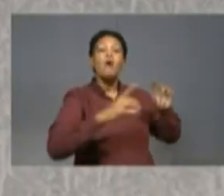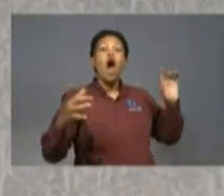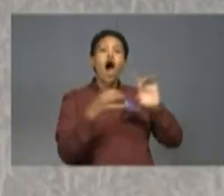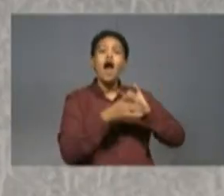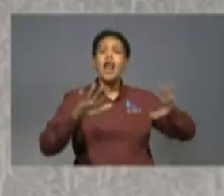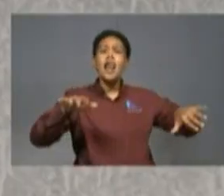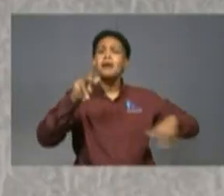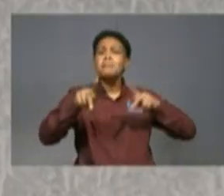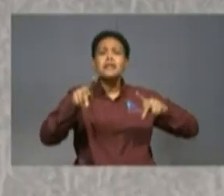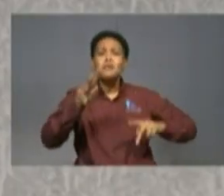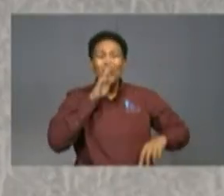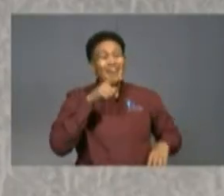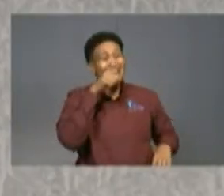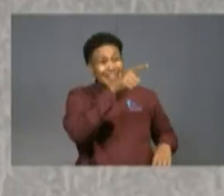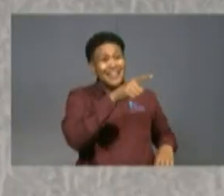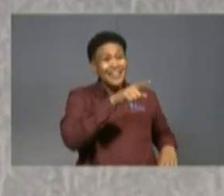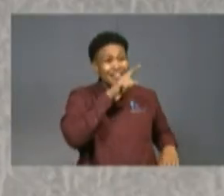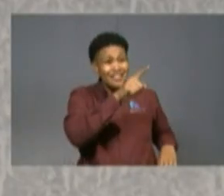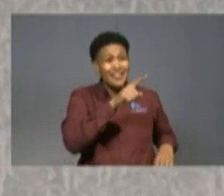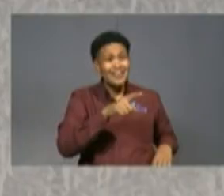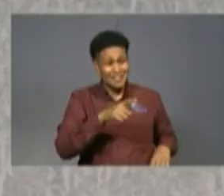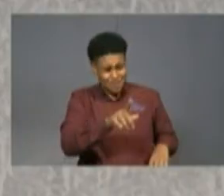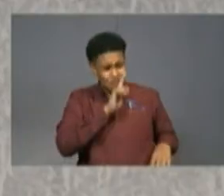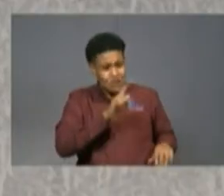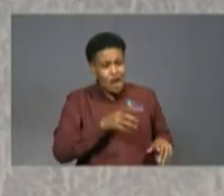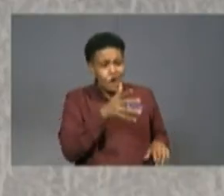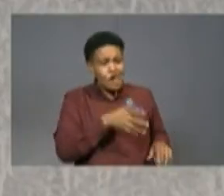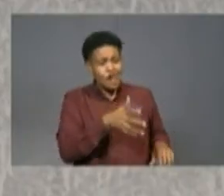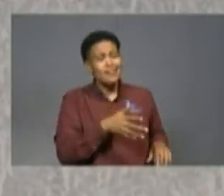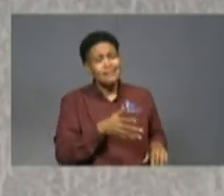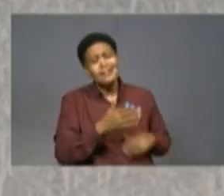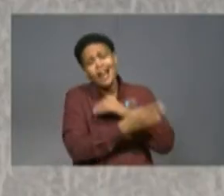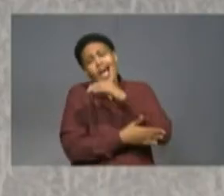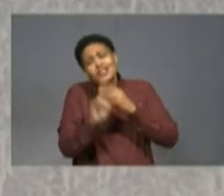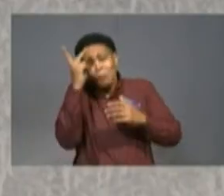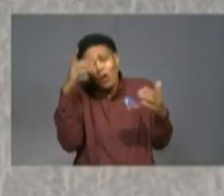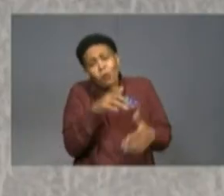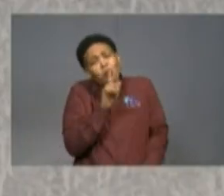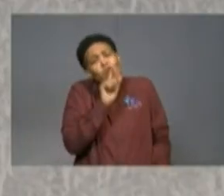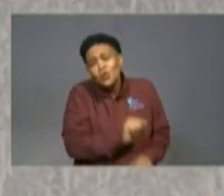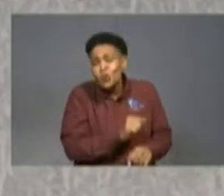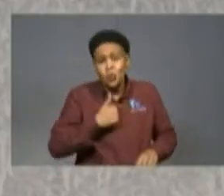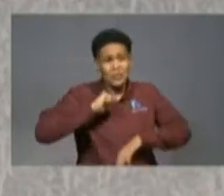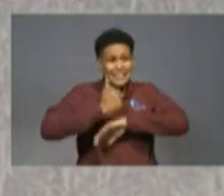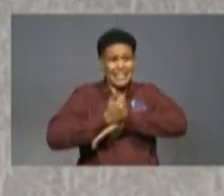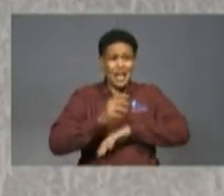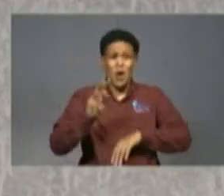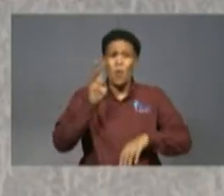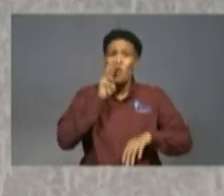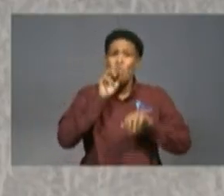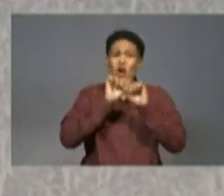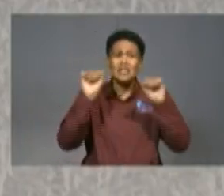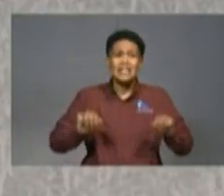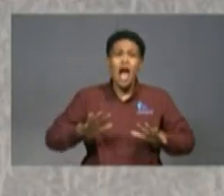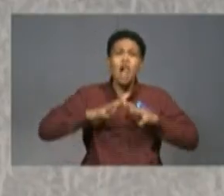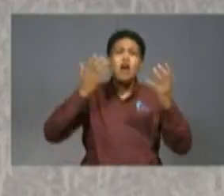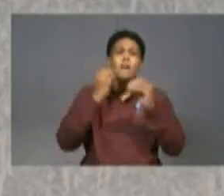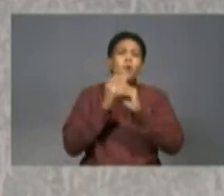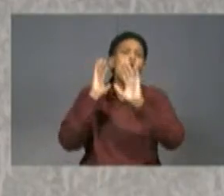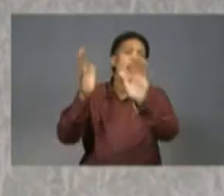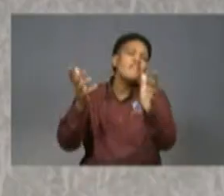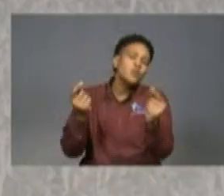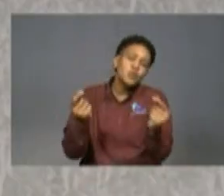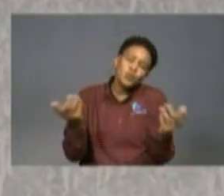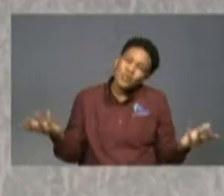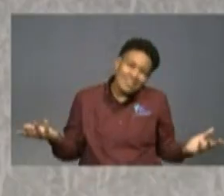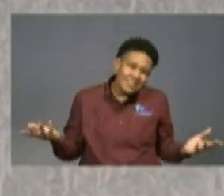They are the pipeline national party, quite frankly. We have put in water system. Vashon, there is a lot more to be done. The PNP